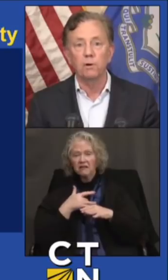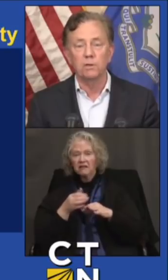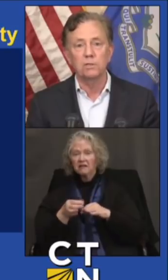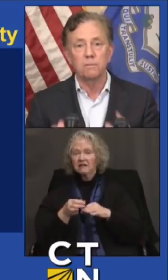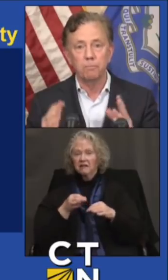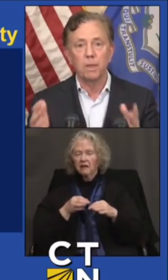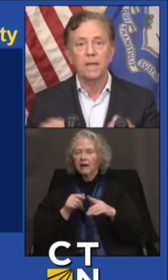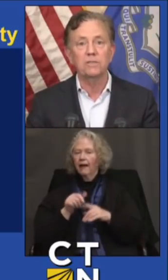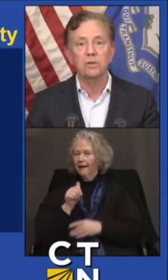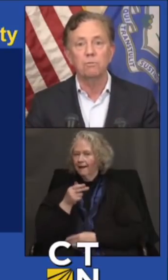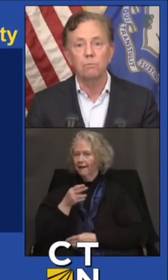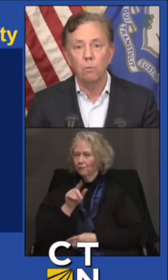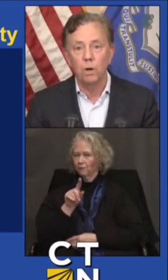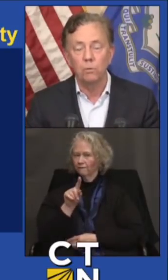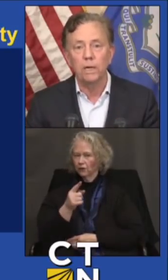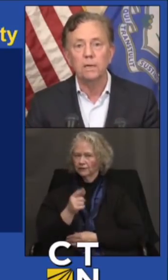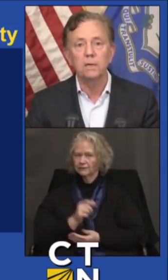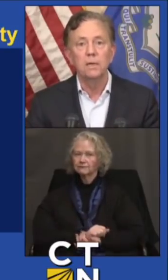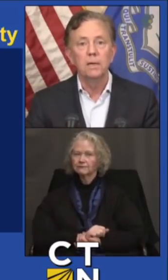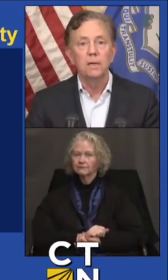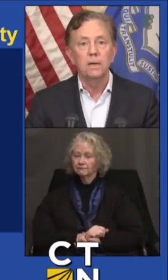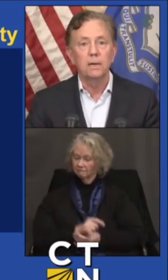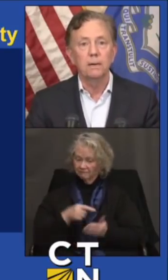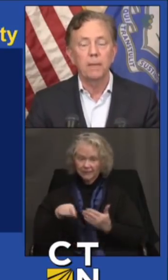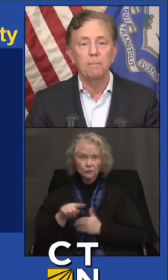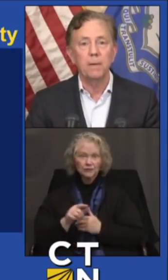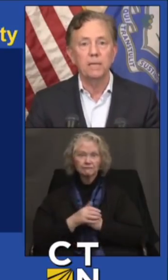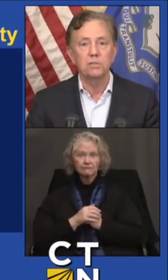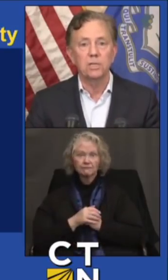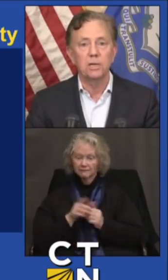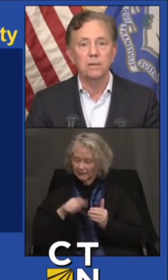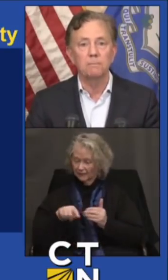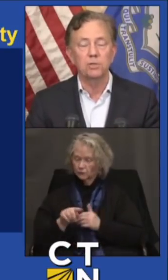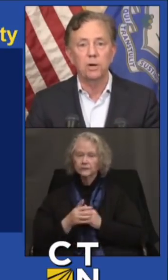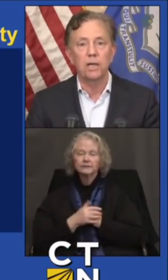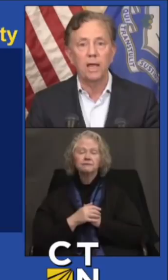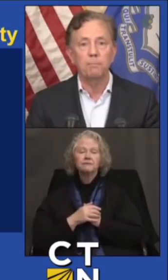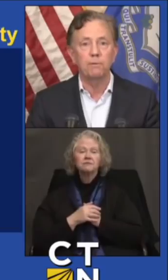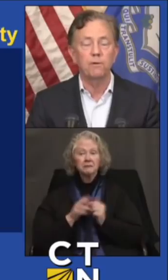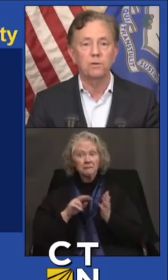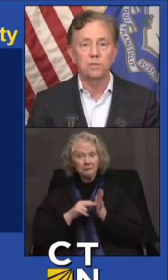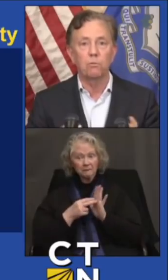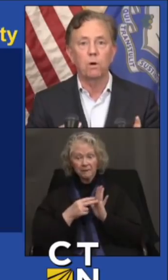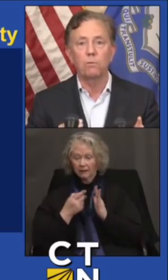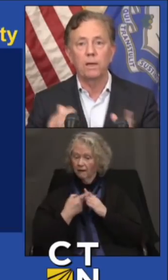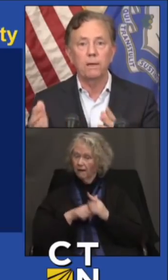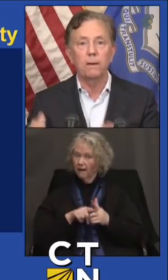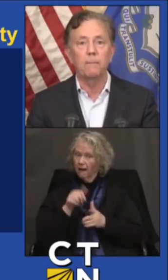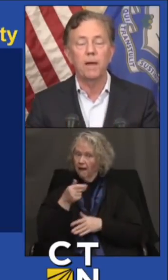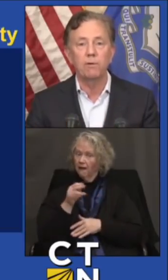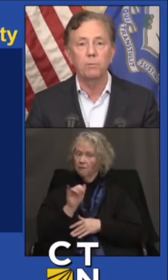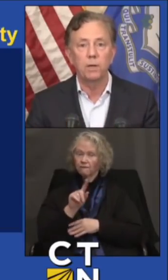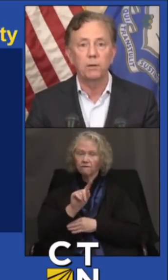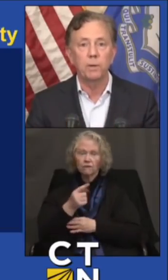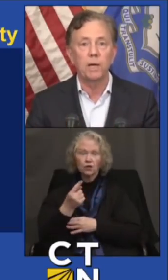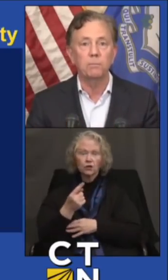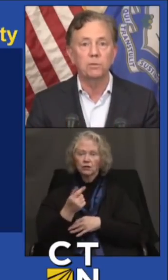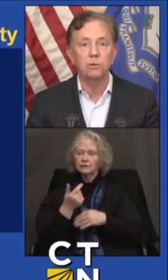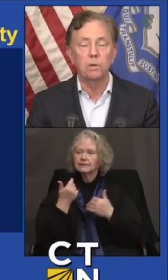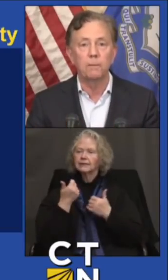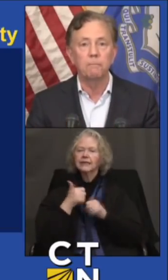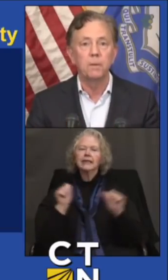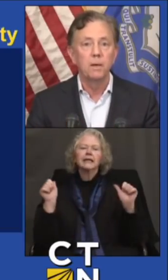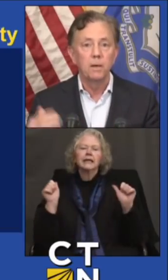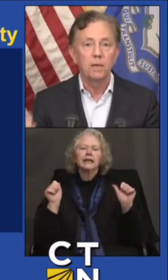April 1st. That's in 1 week. That means that starting April 1st in 1 week, everybody will be